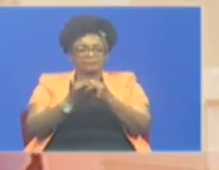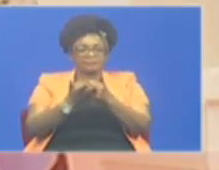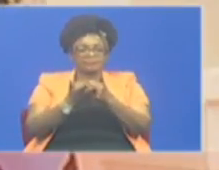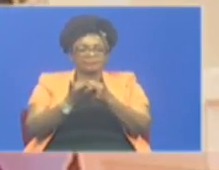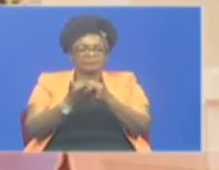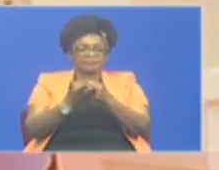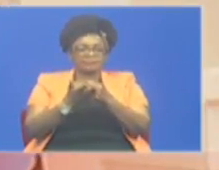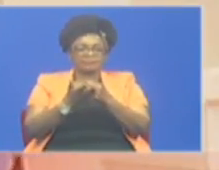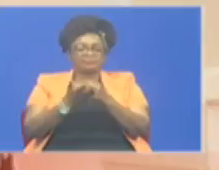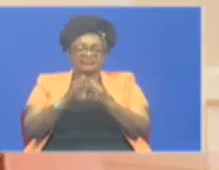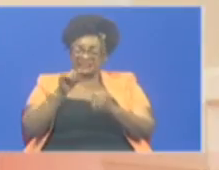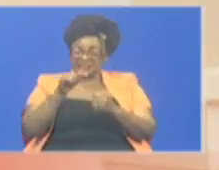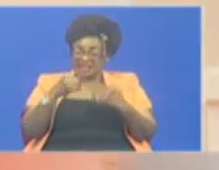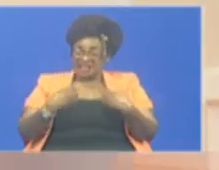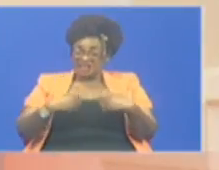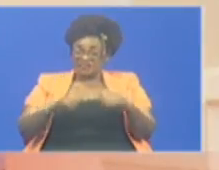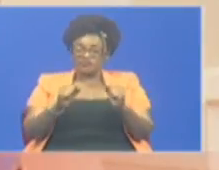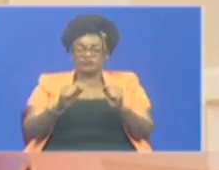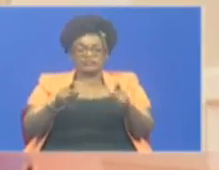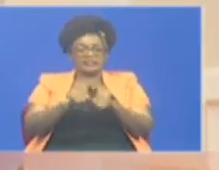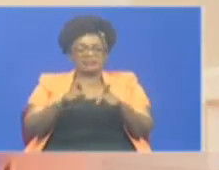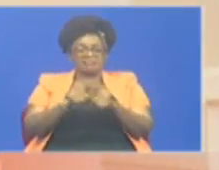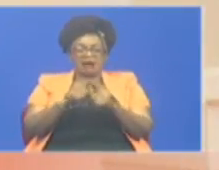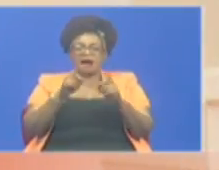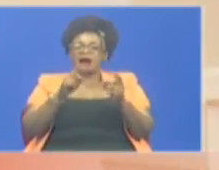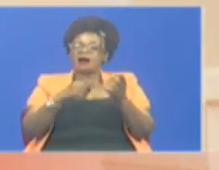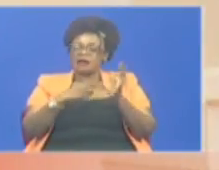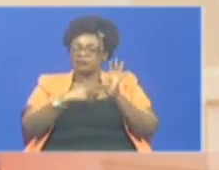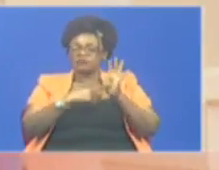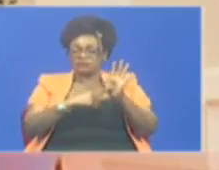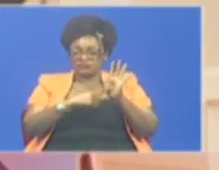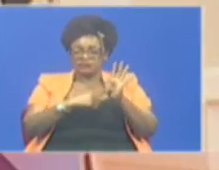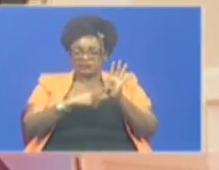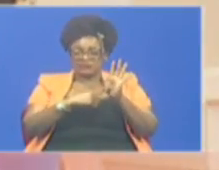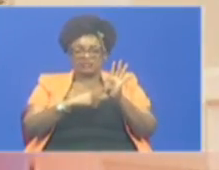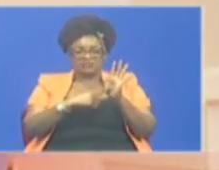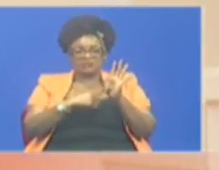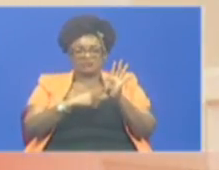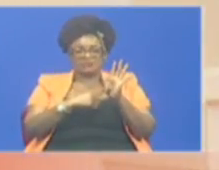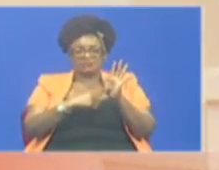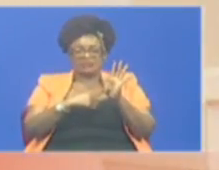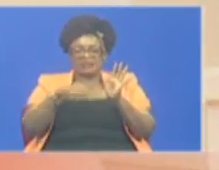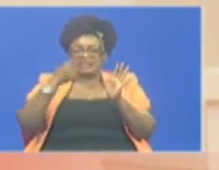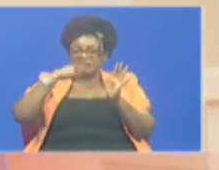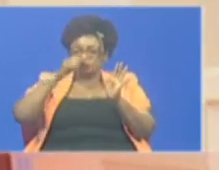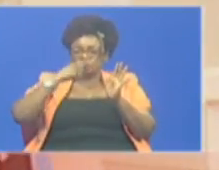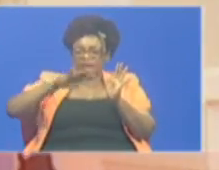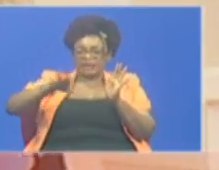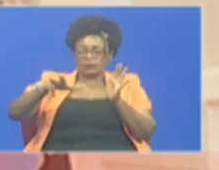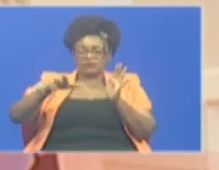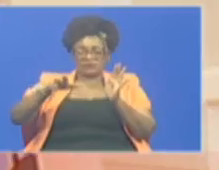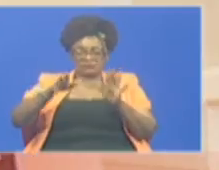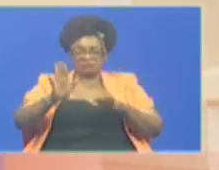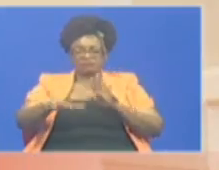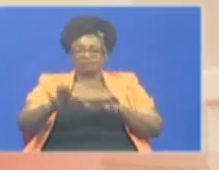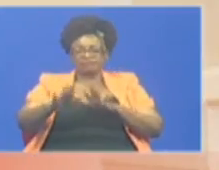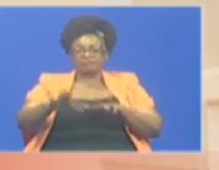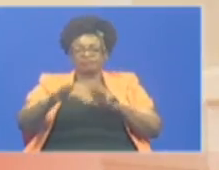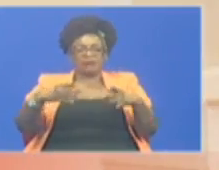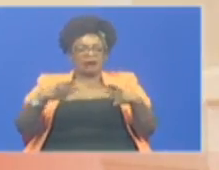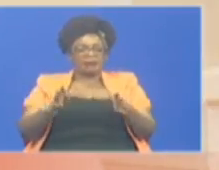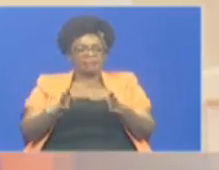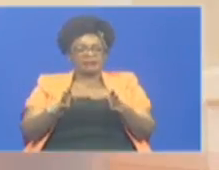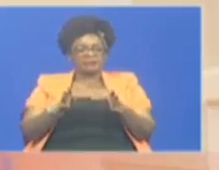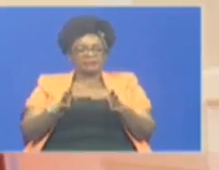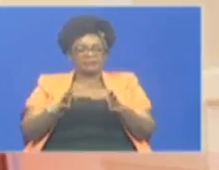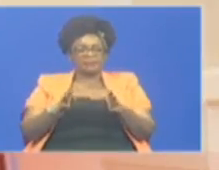These efforts are reflected, for example, by the Kitui County Textile Company, the National